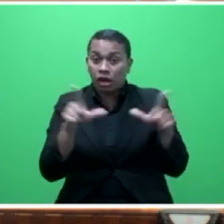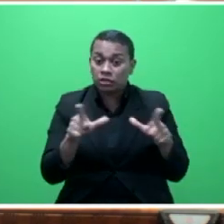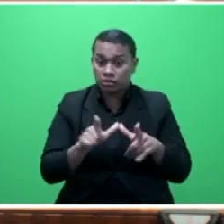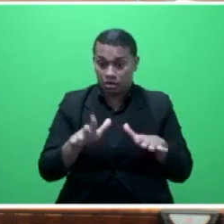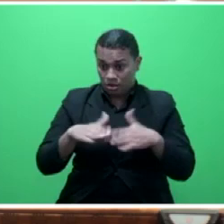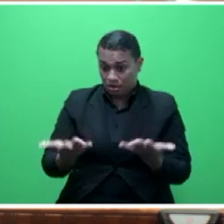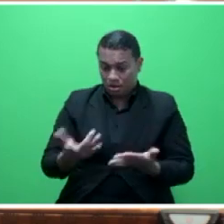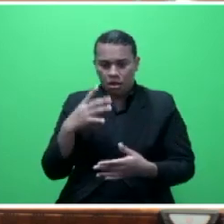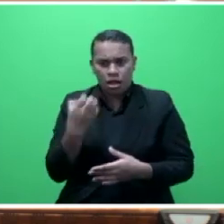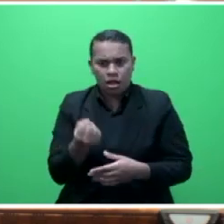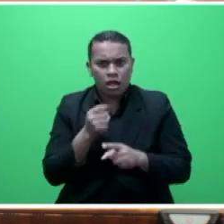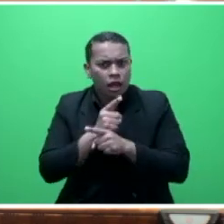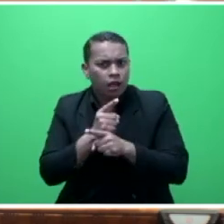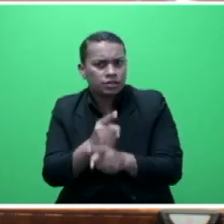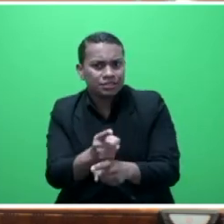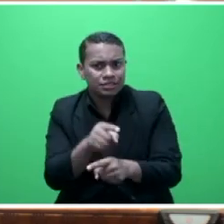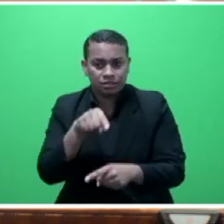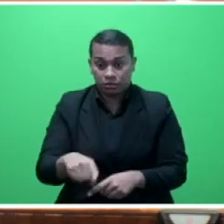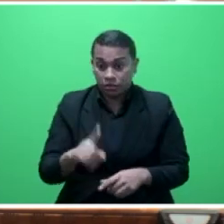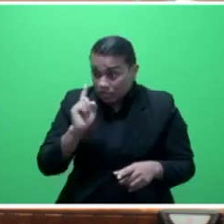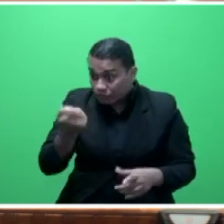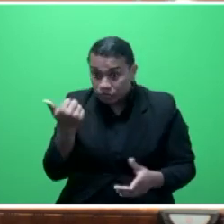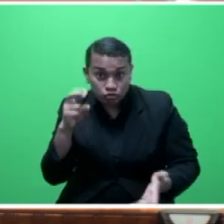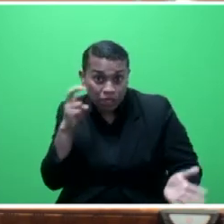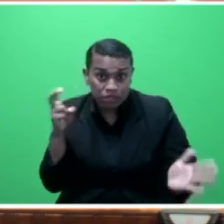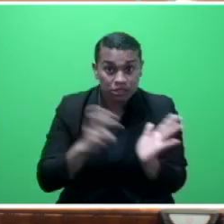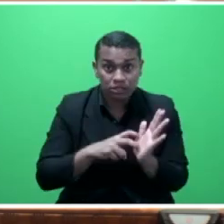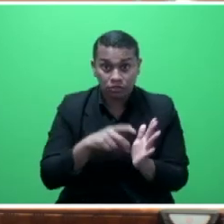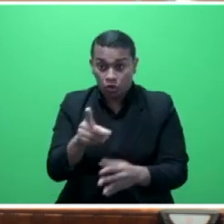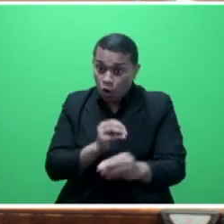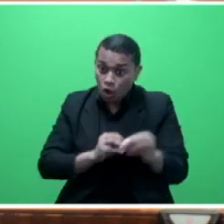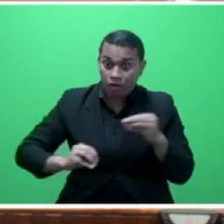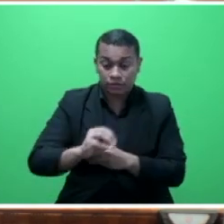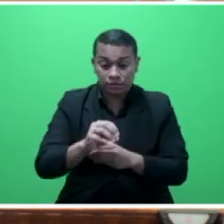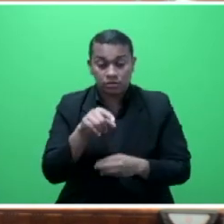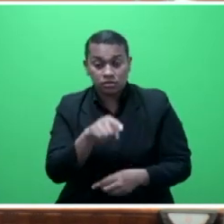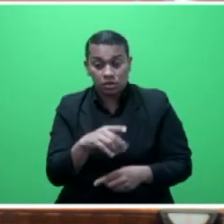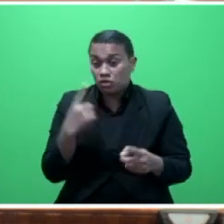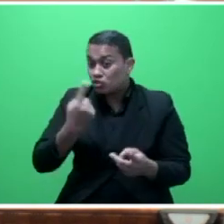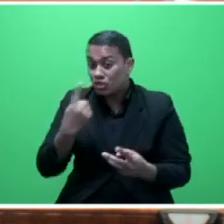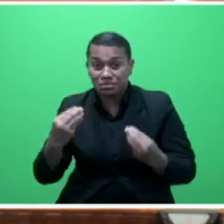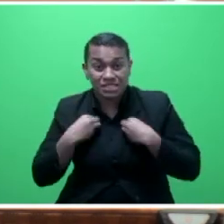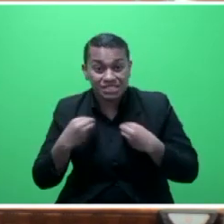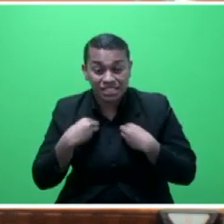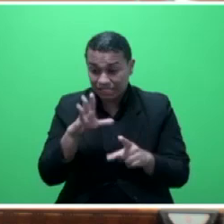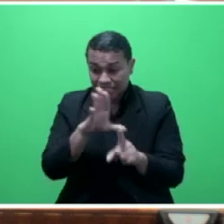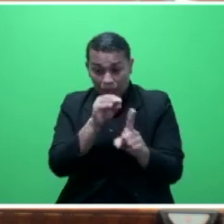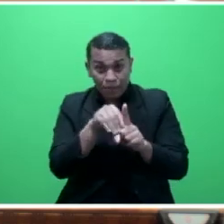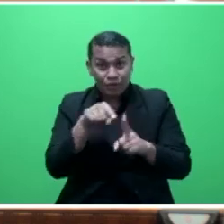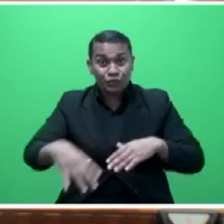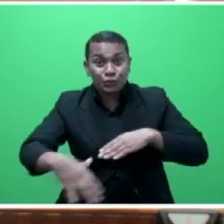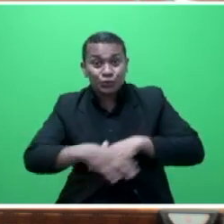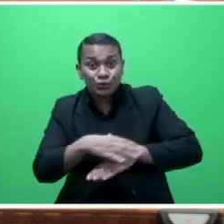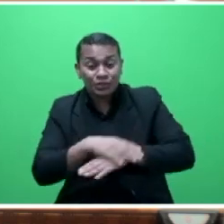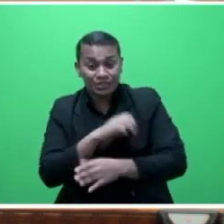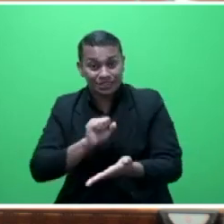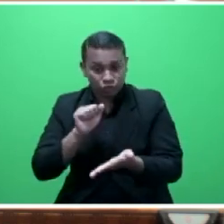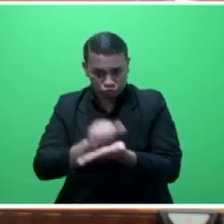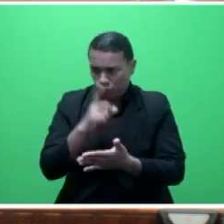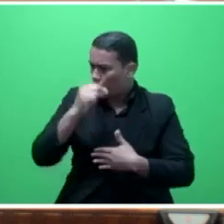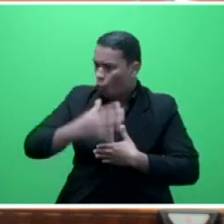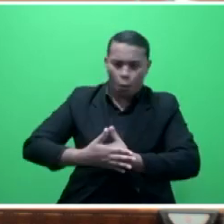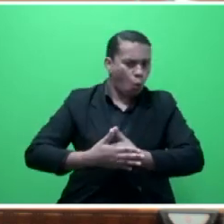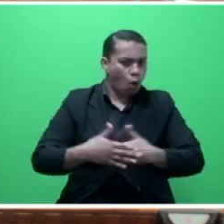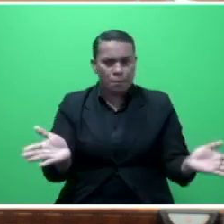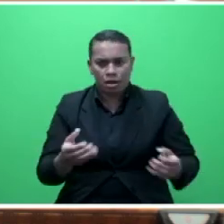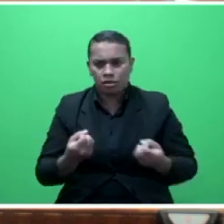of course. Once they've registered with the company's office, low-risk businesses, take for example a shoe shop, can open their doors and start selling to